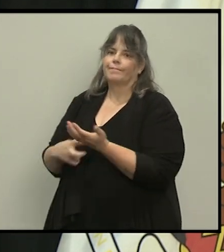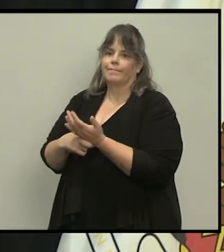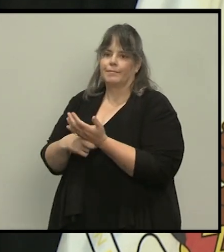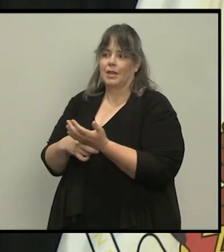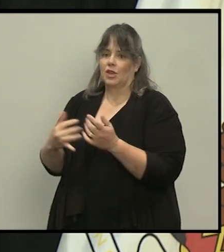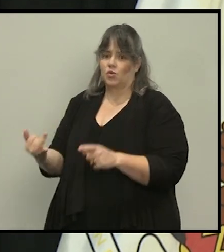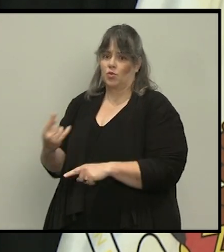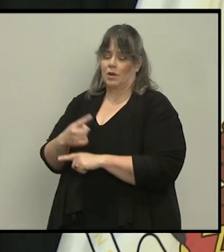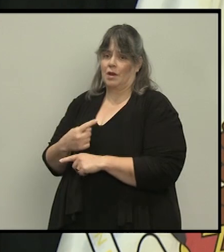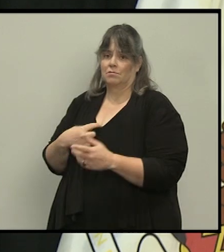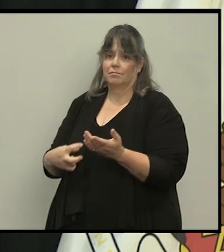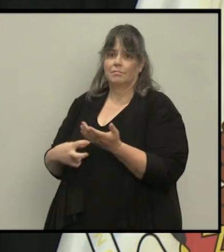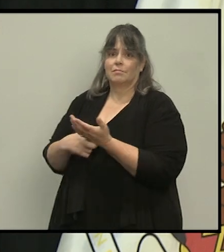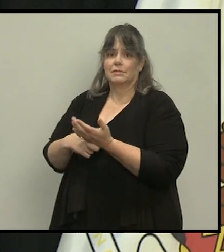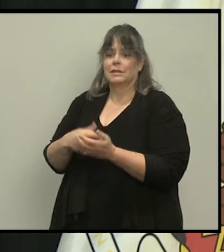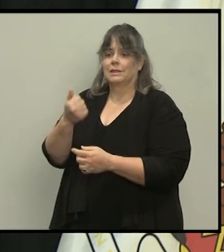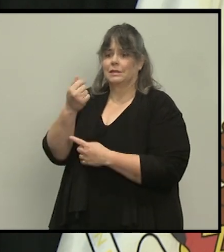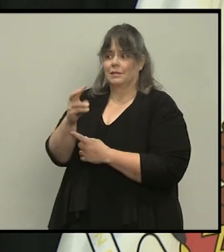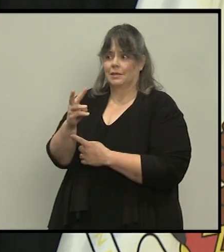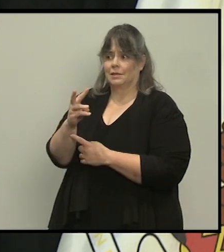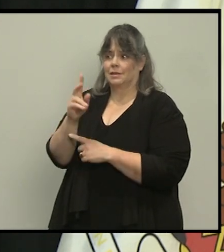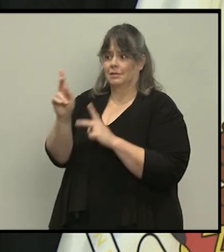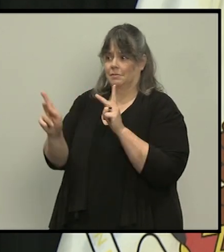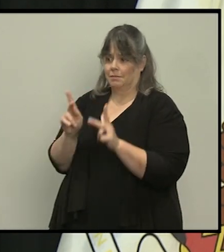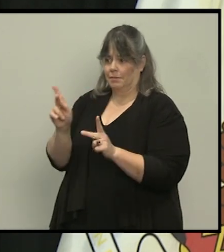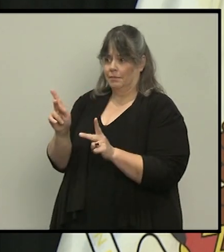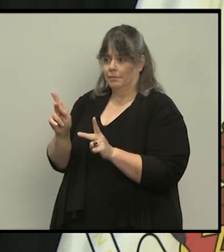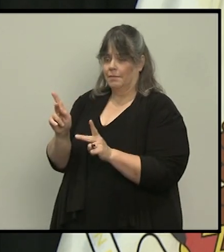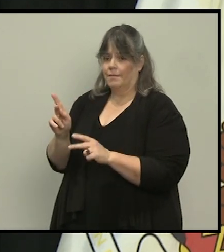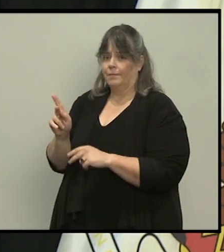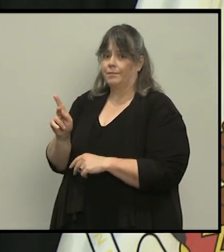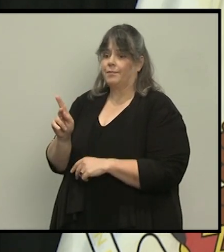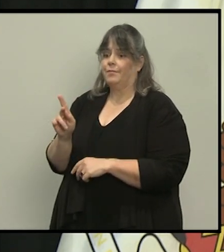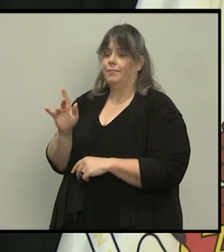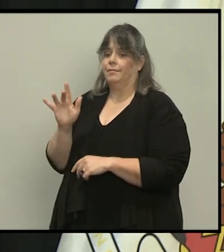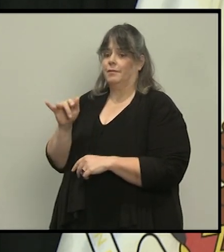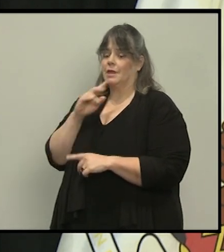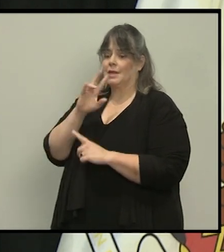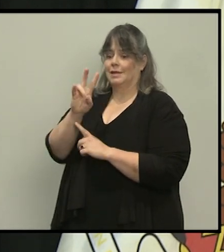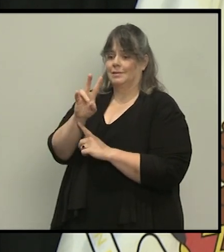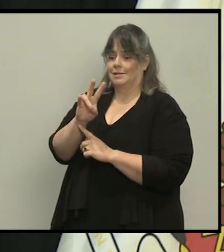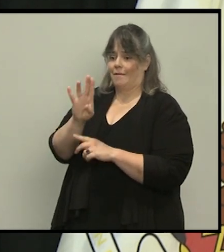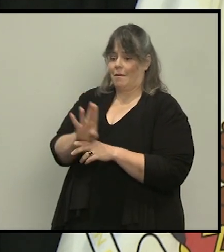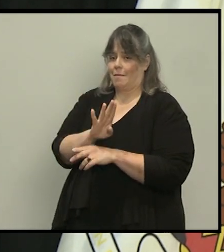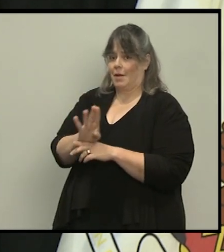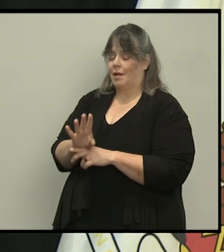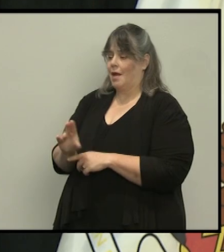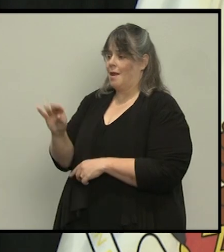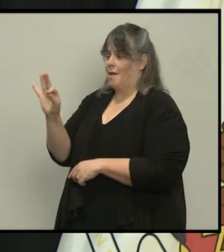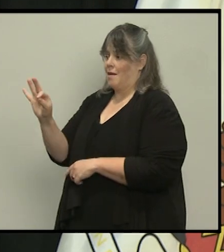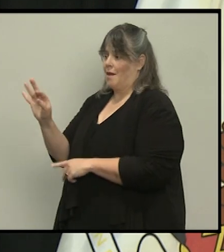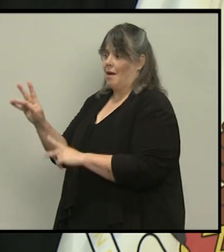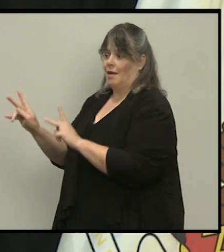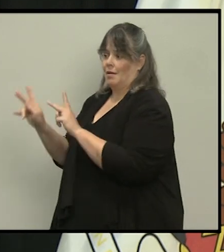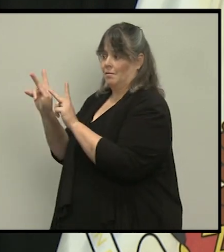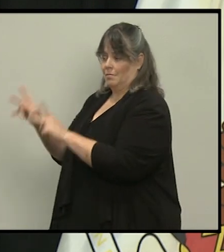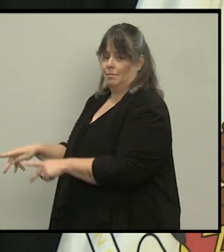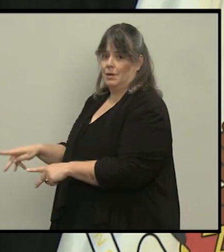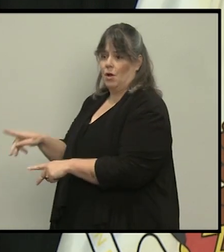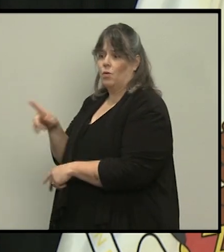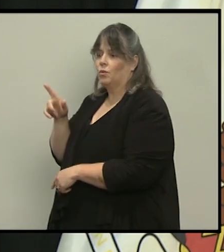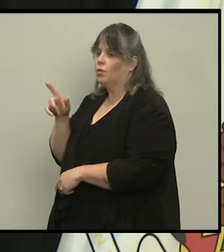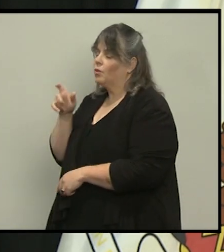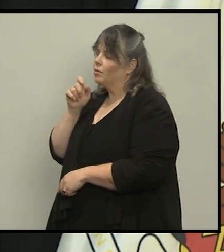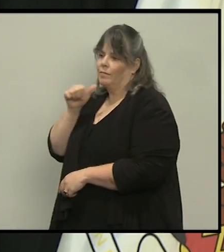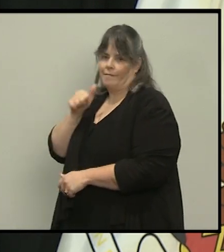cited 16 such persons, and that breakdown is 7 businesses and 9 individuals for violating either the